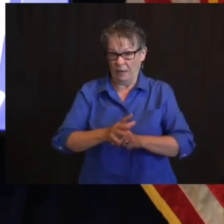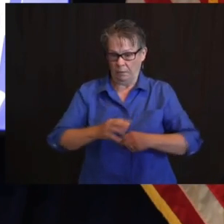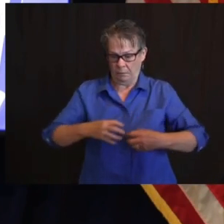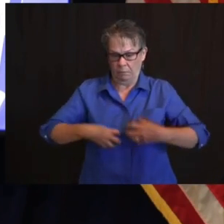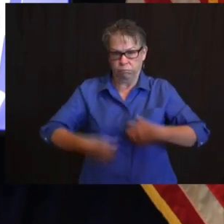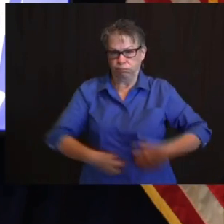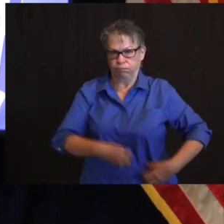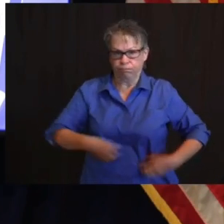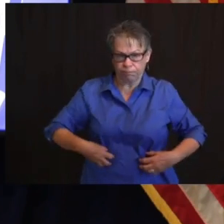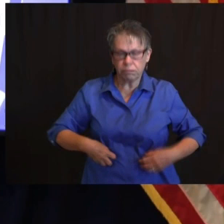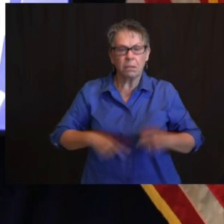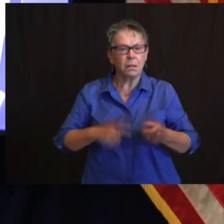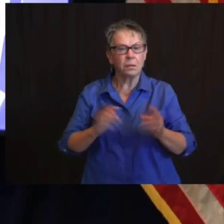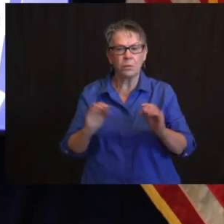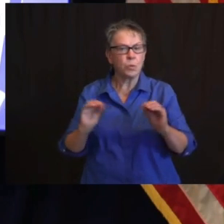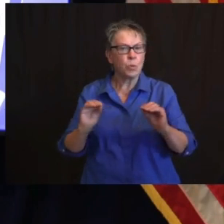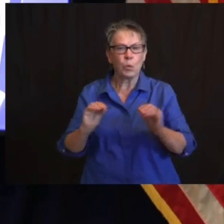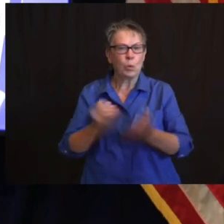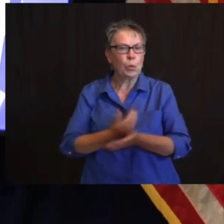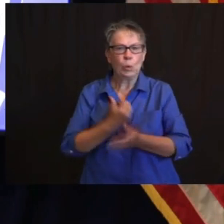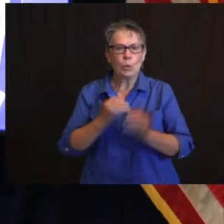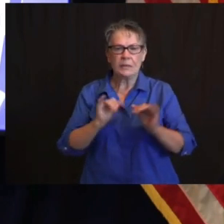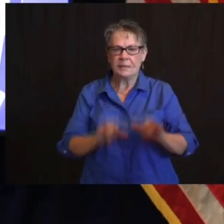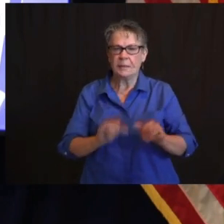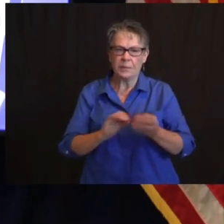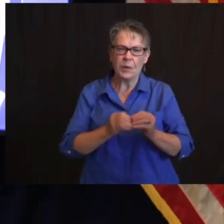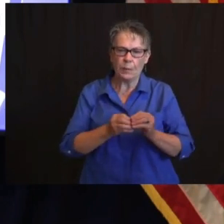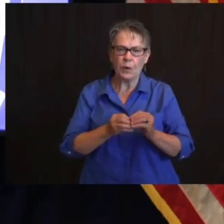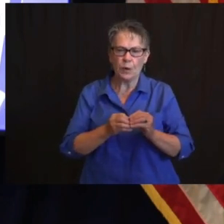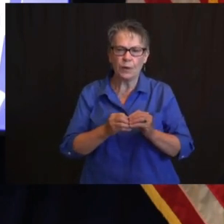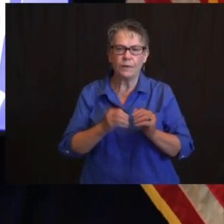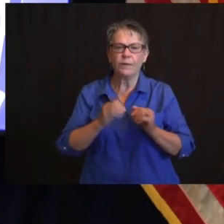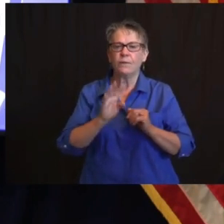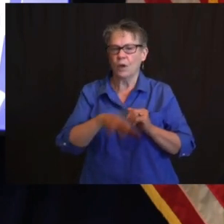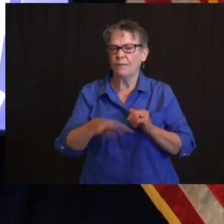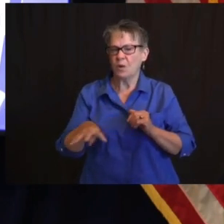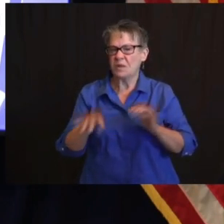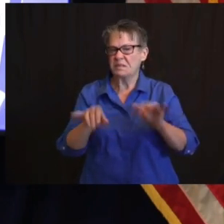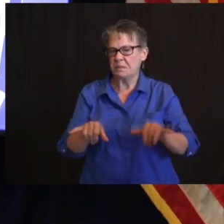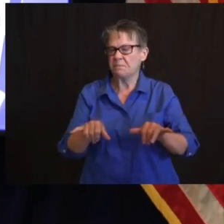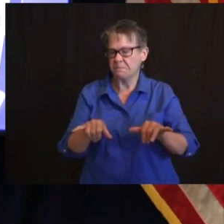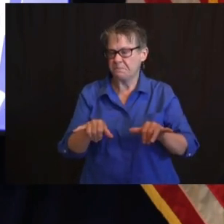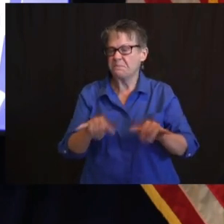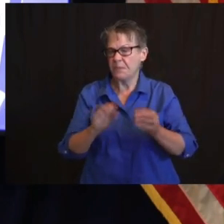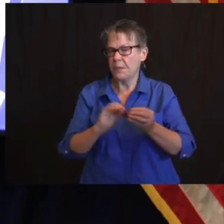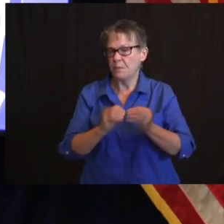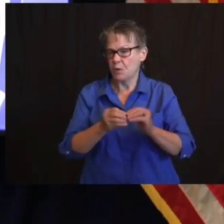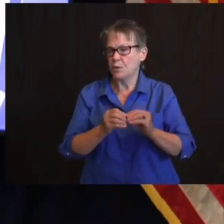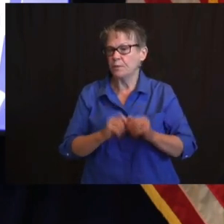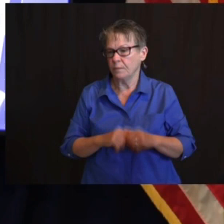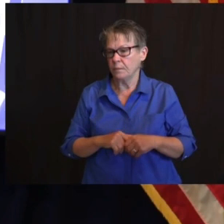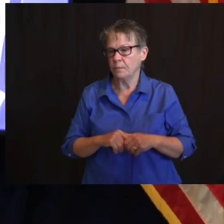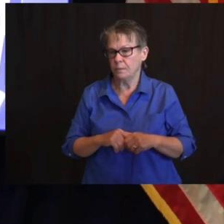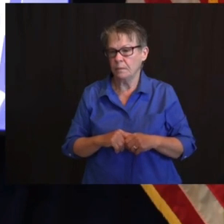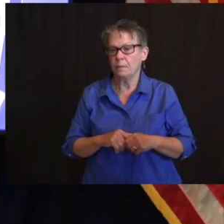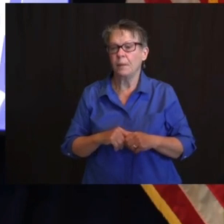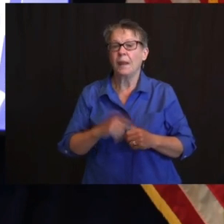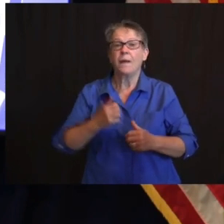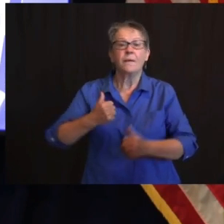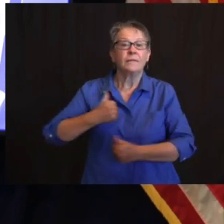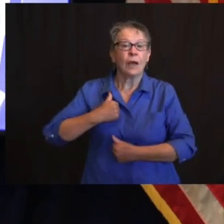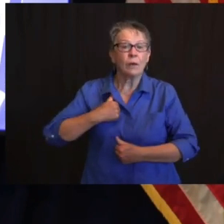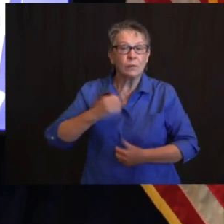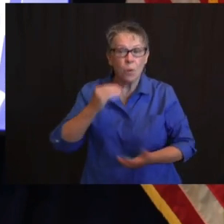44 cases in our state. The state veteran homes and the psychiatric hospitals numbers all remain the